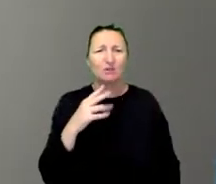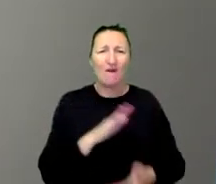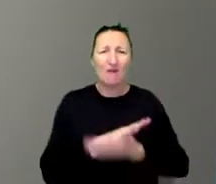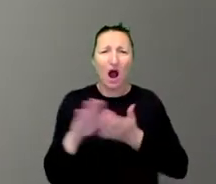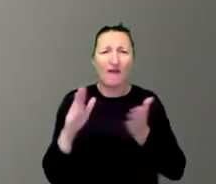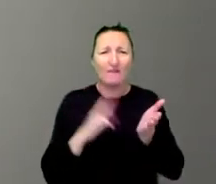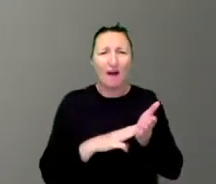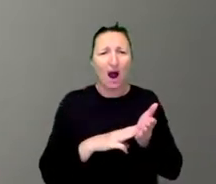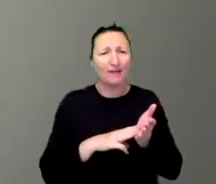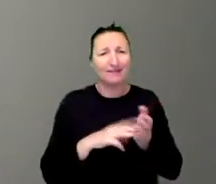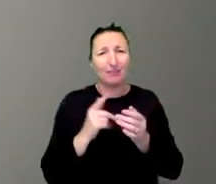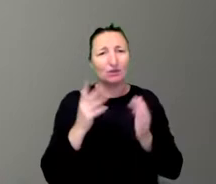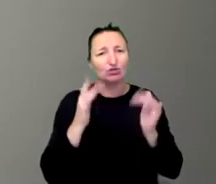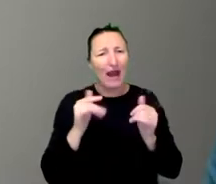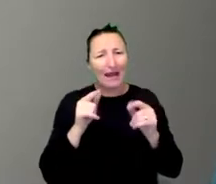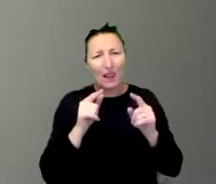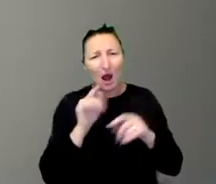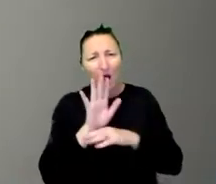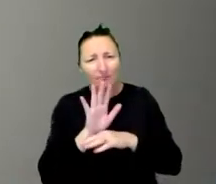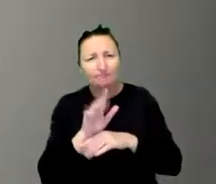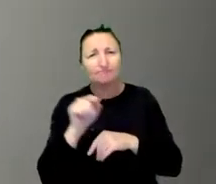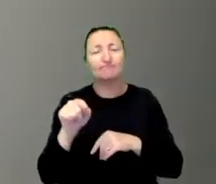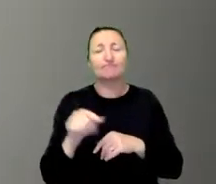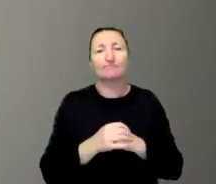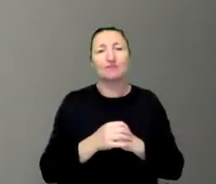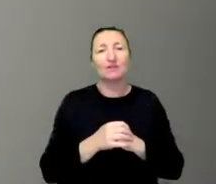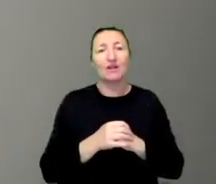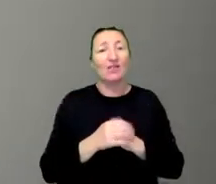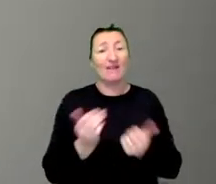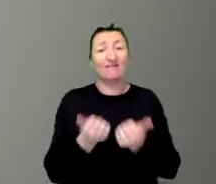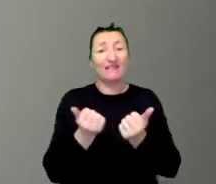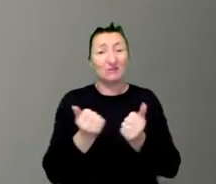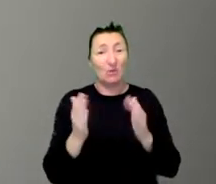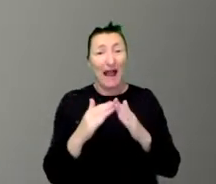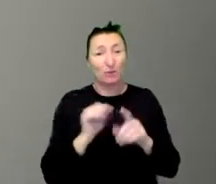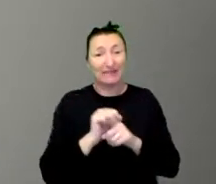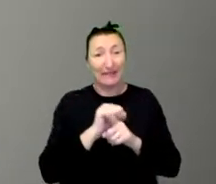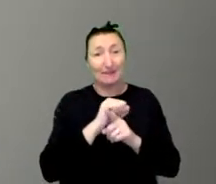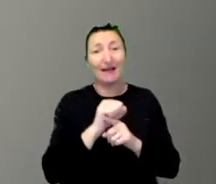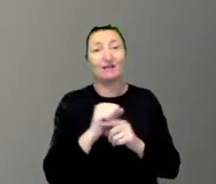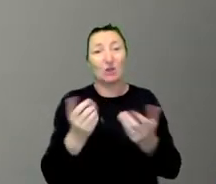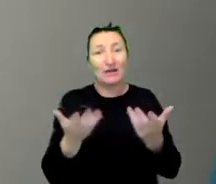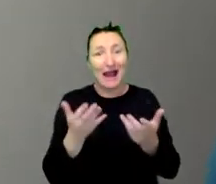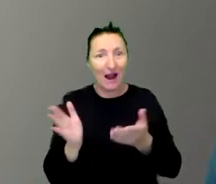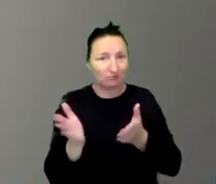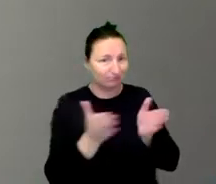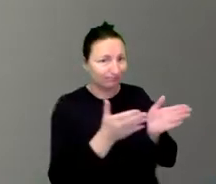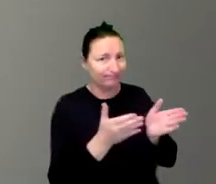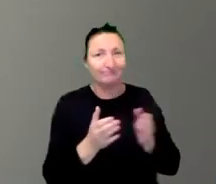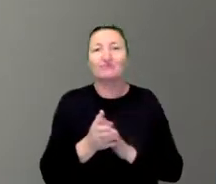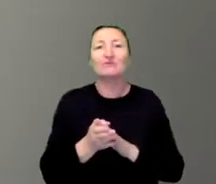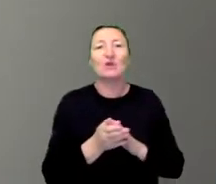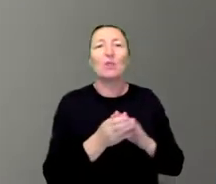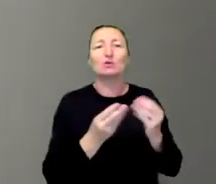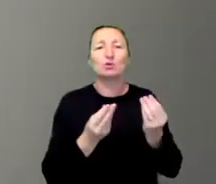its trailer. Okay, that's enough housekeeping, so I think we're ready to enter the labyrinthine soft tissue of the